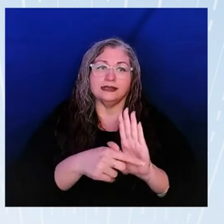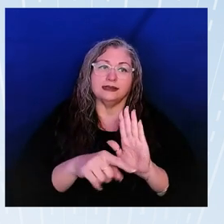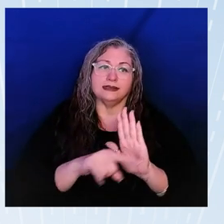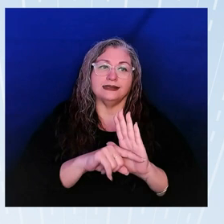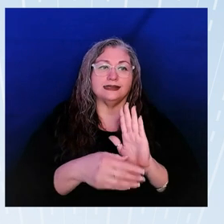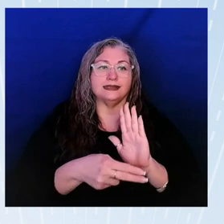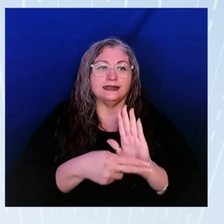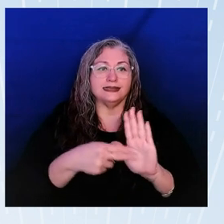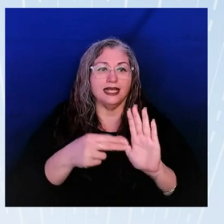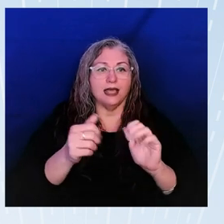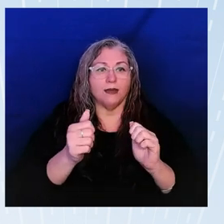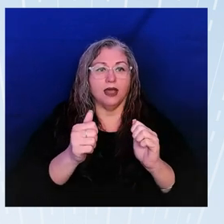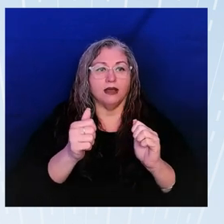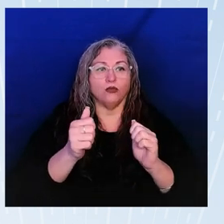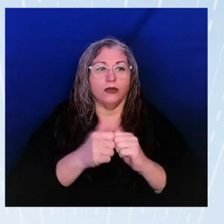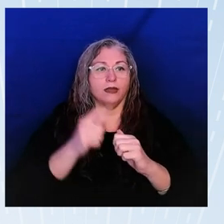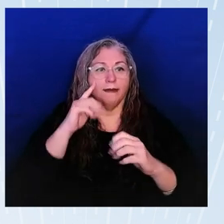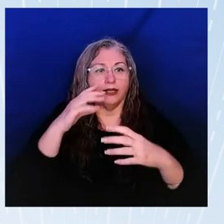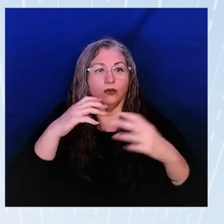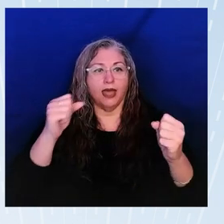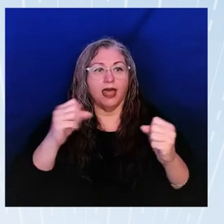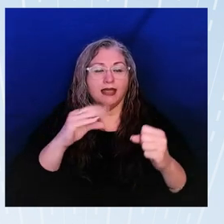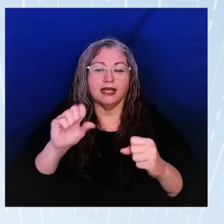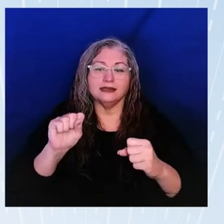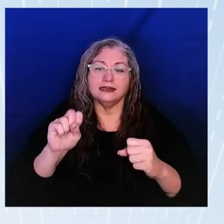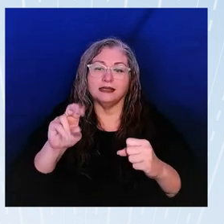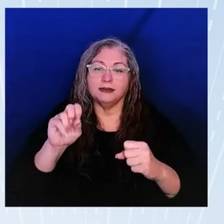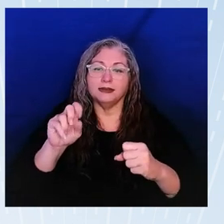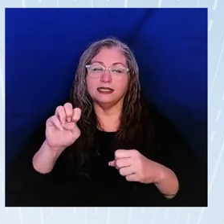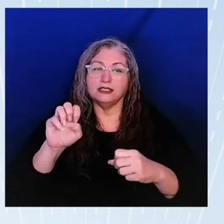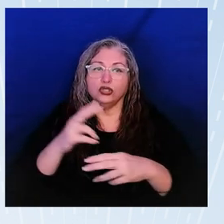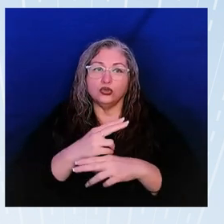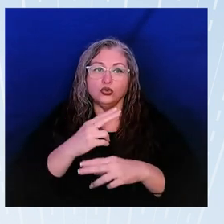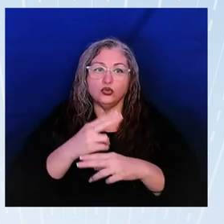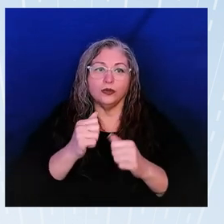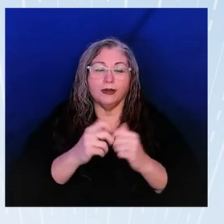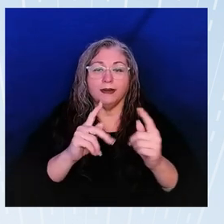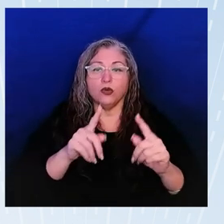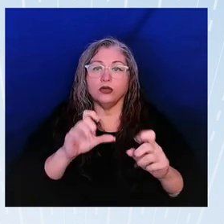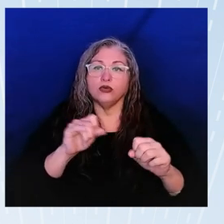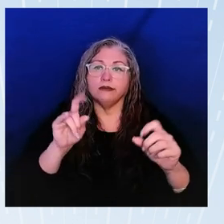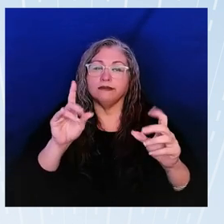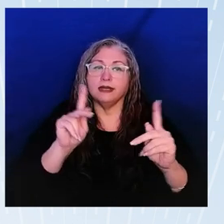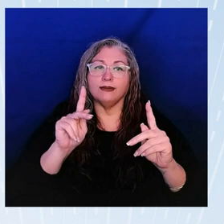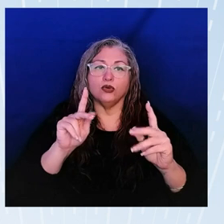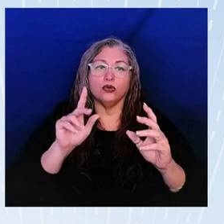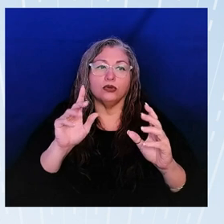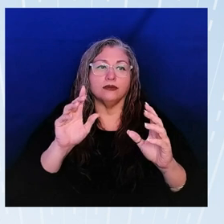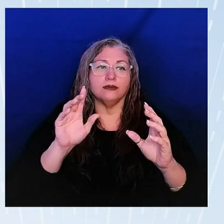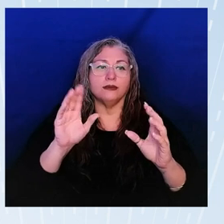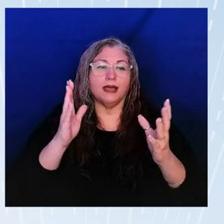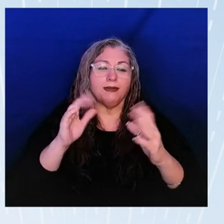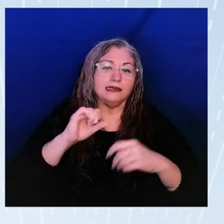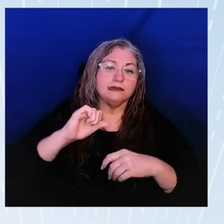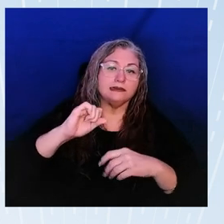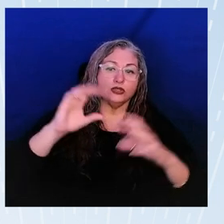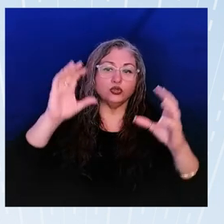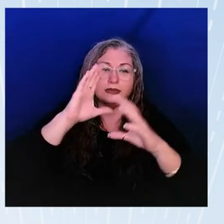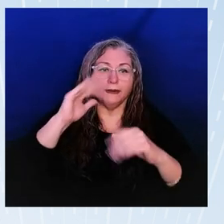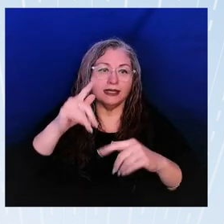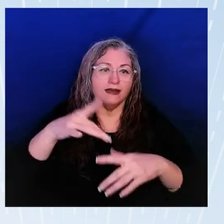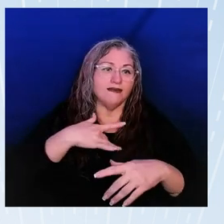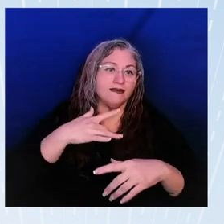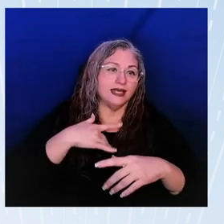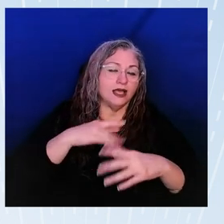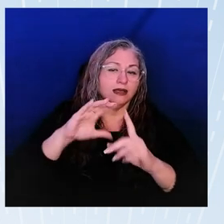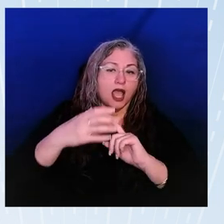within the AA and NHPI communities. Many people may be reluctant to seek help for these issues due to cultural or language barriers, and